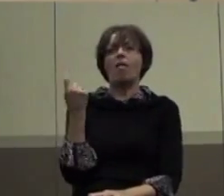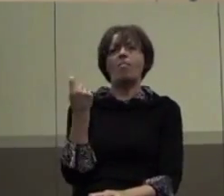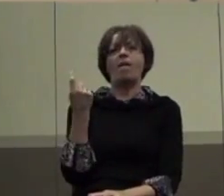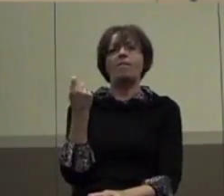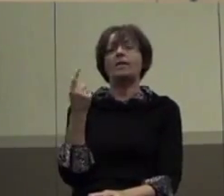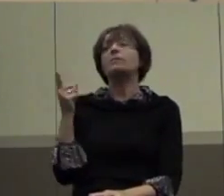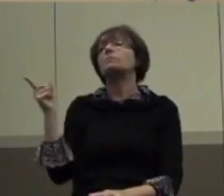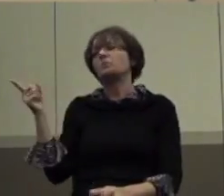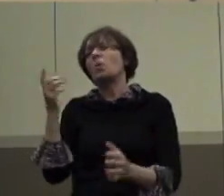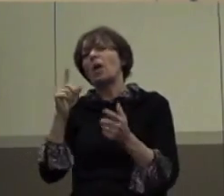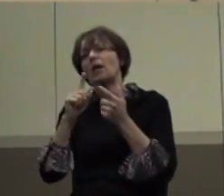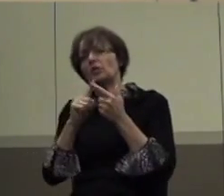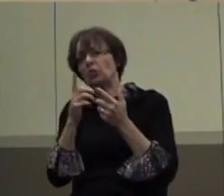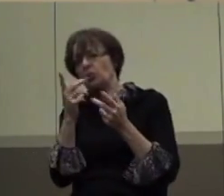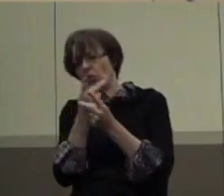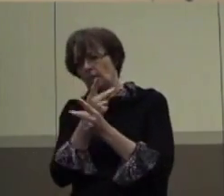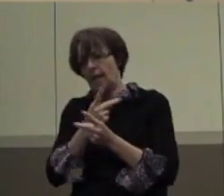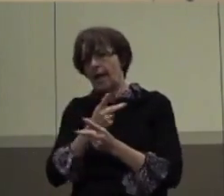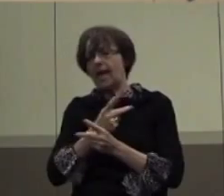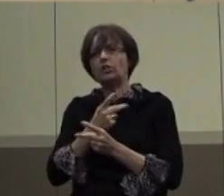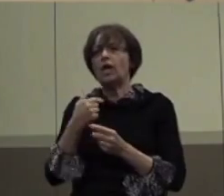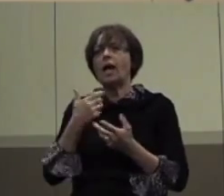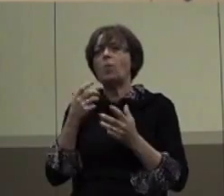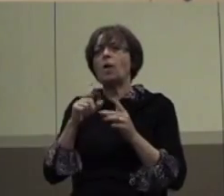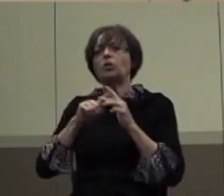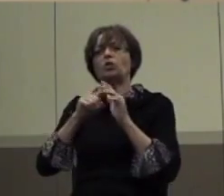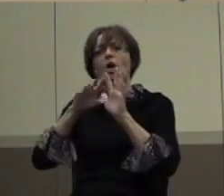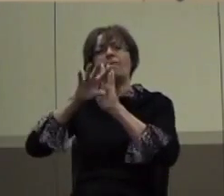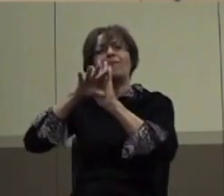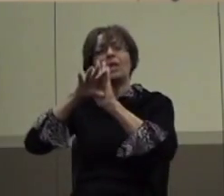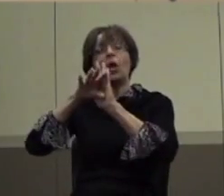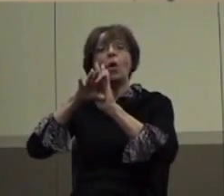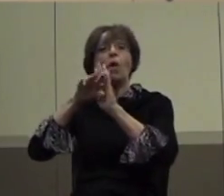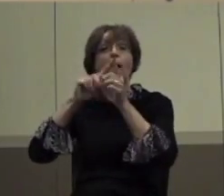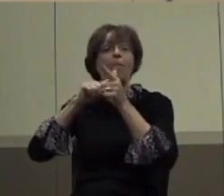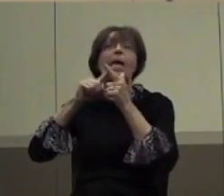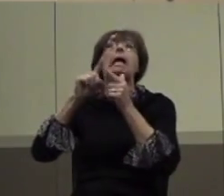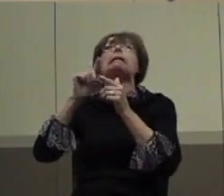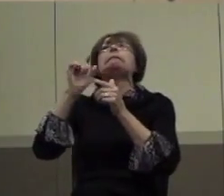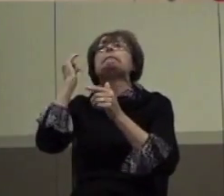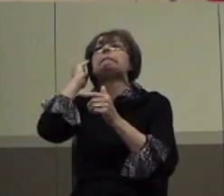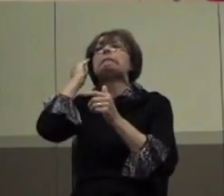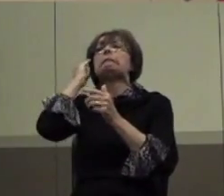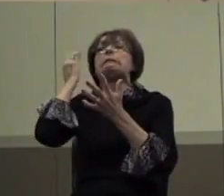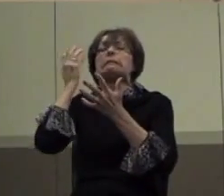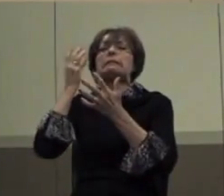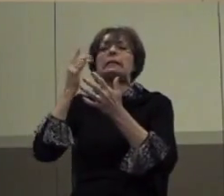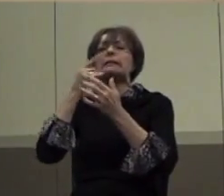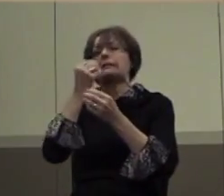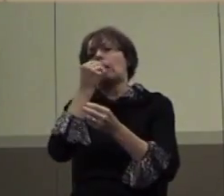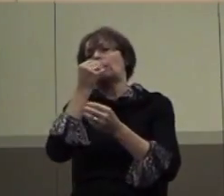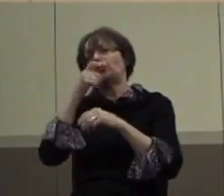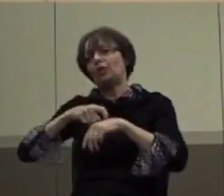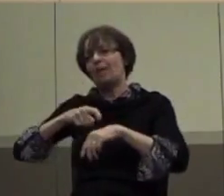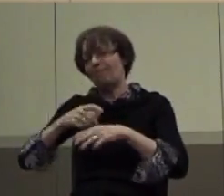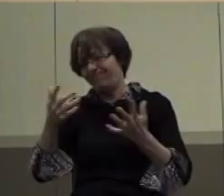just wanted to kind of gauge in terms of I don't want to start the video and all of a sudden it's lunchtime. Okay. All